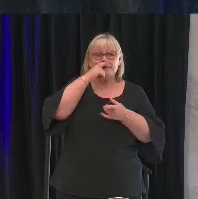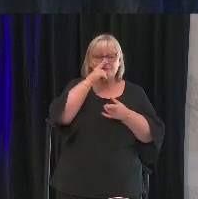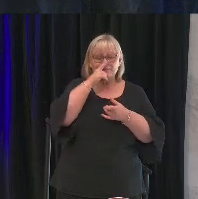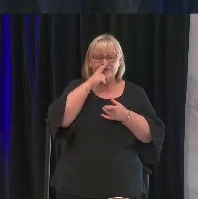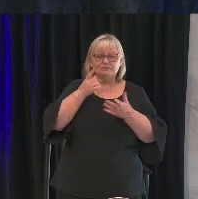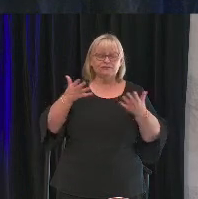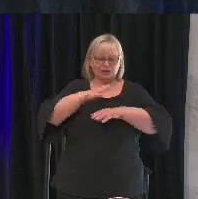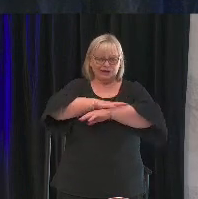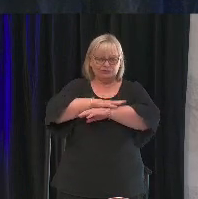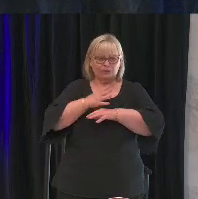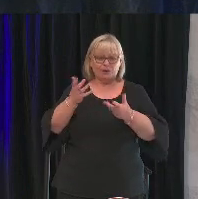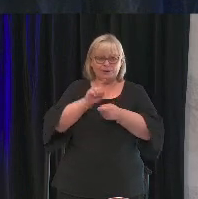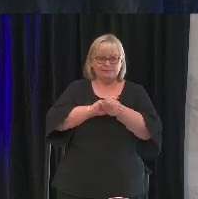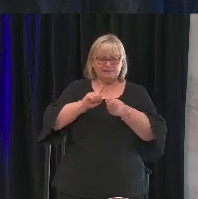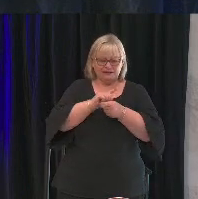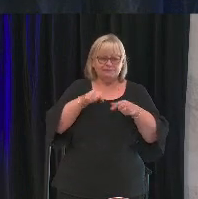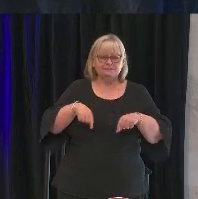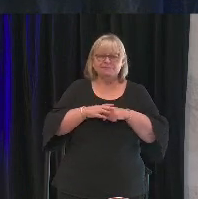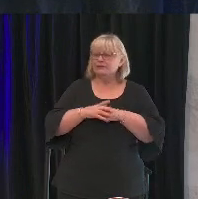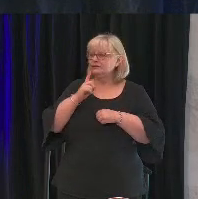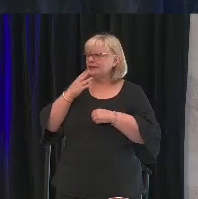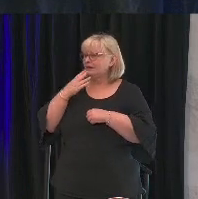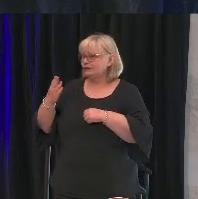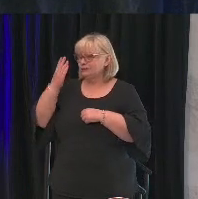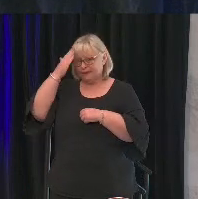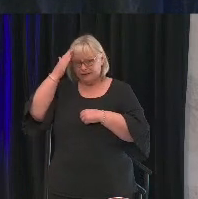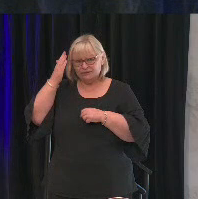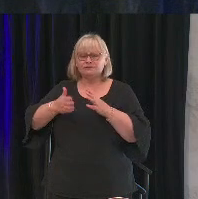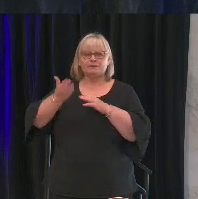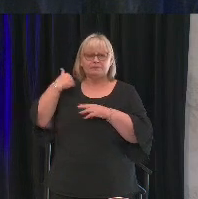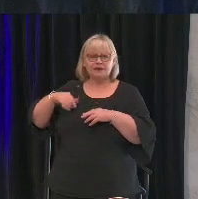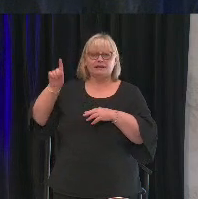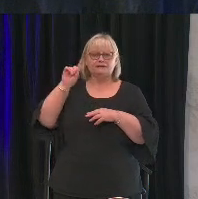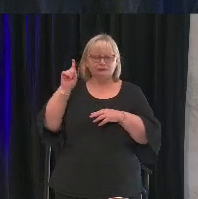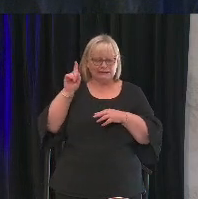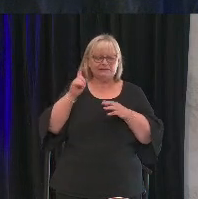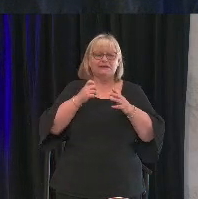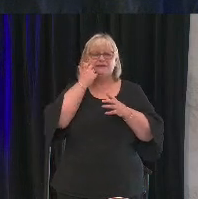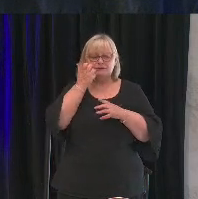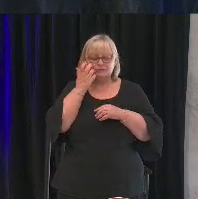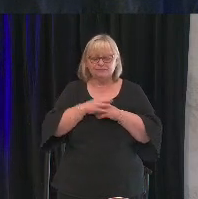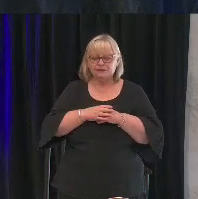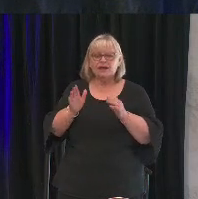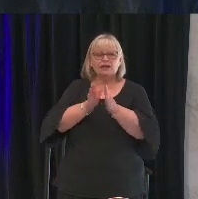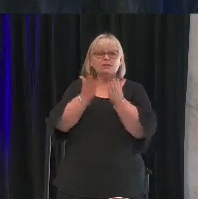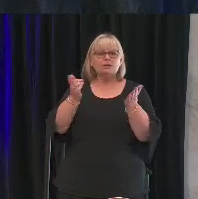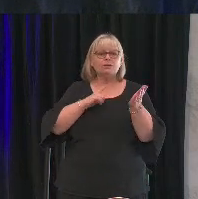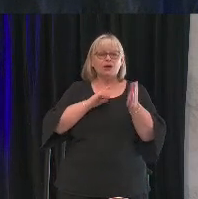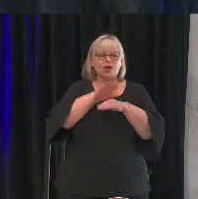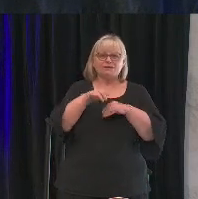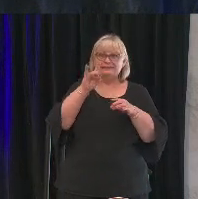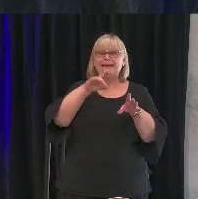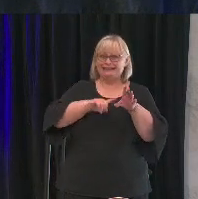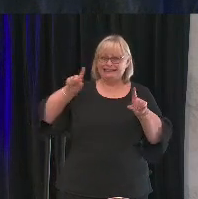we are meeting on, and to thank the elders past, present and emerging. This book came together over 10